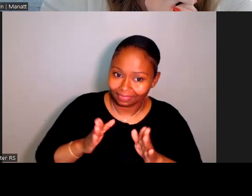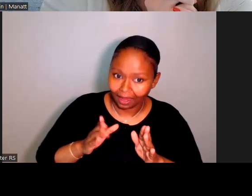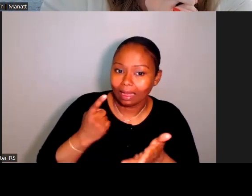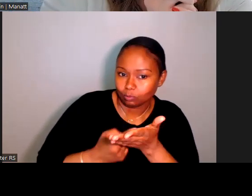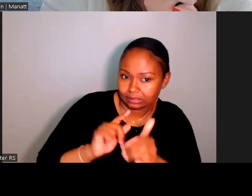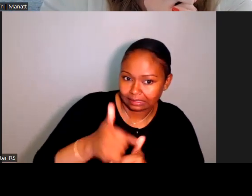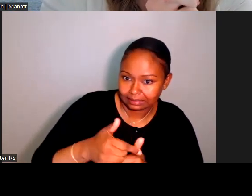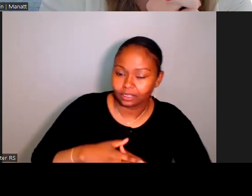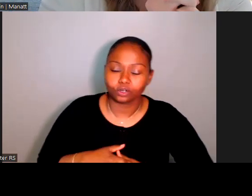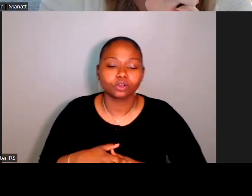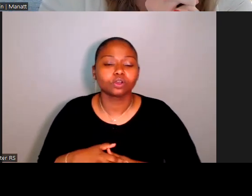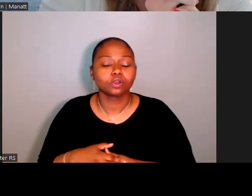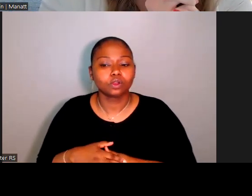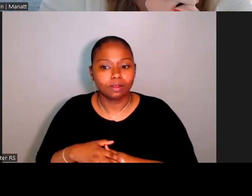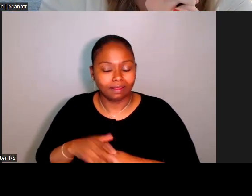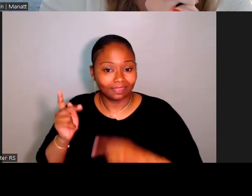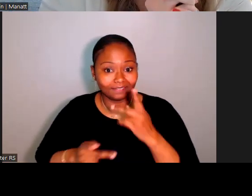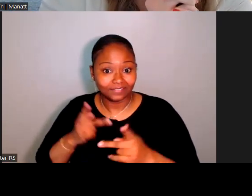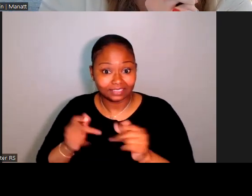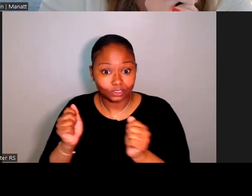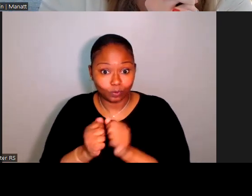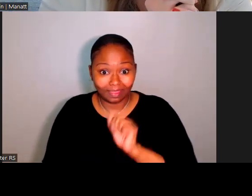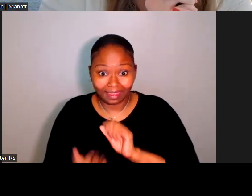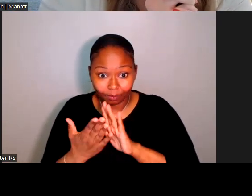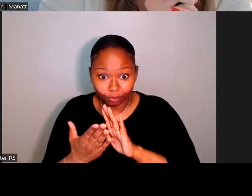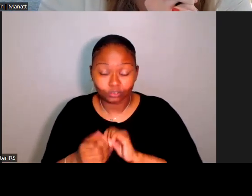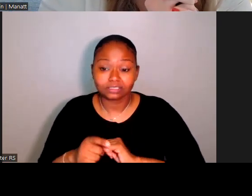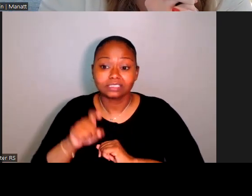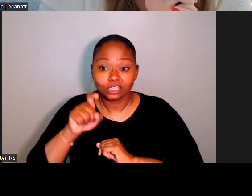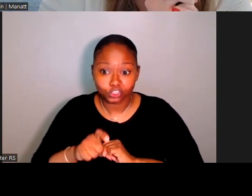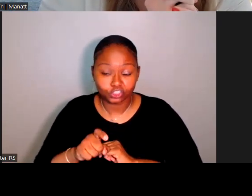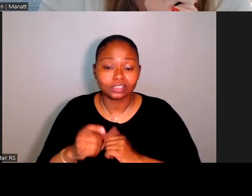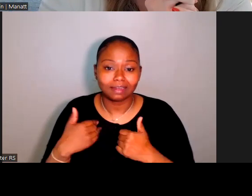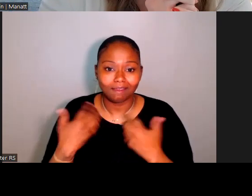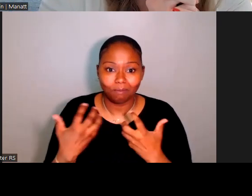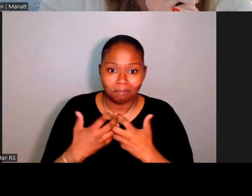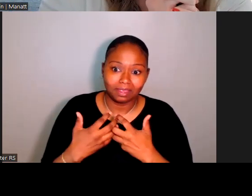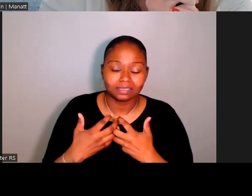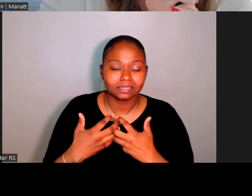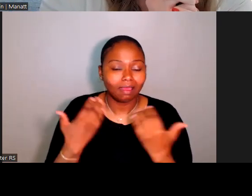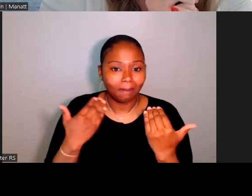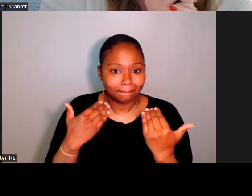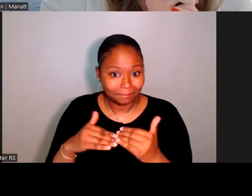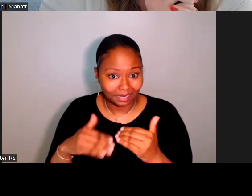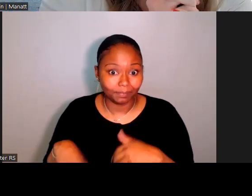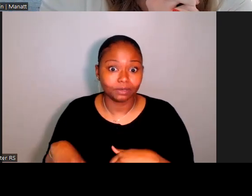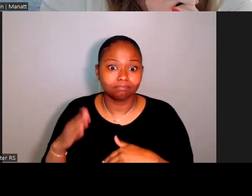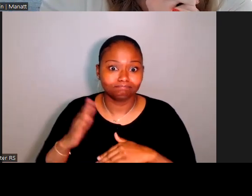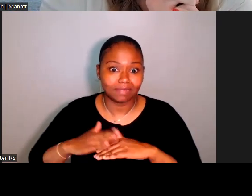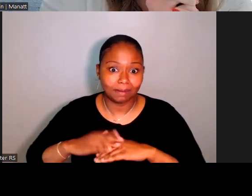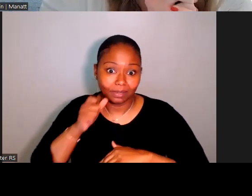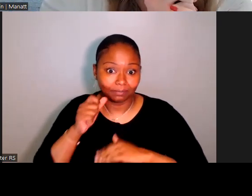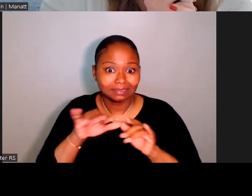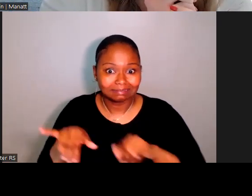designated visitors to conduct in-person visits with the resident, and must at least meet minimum standards on the number of permitted